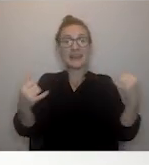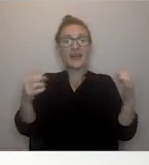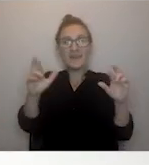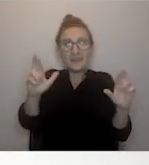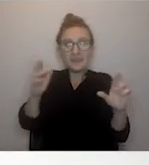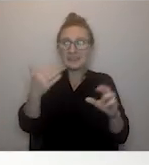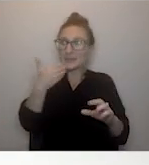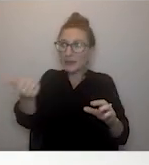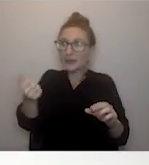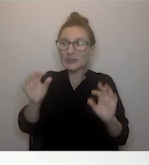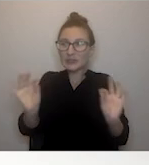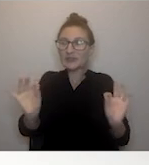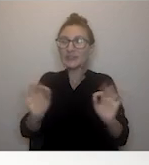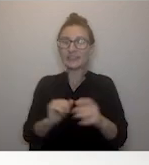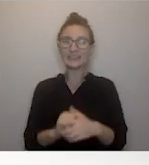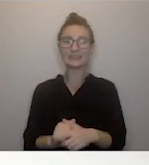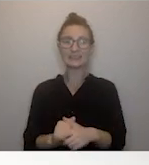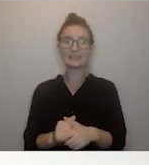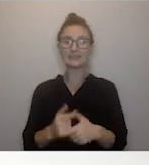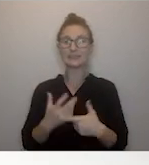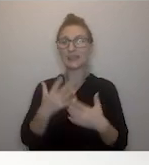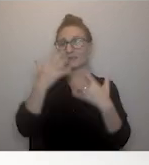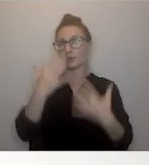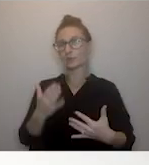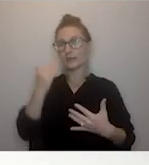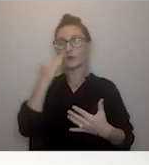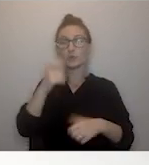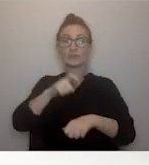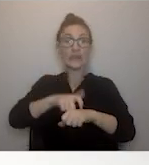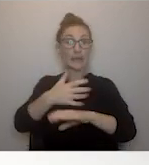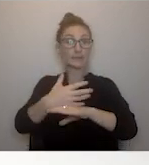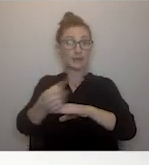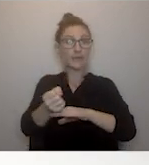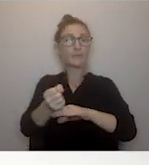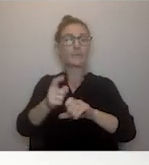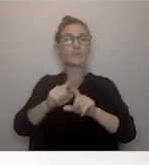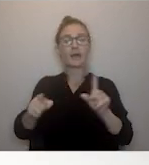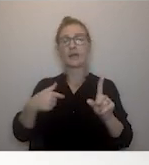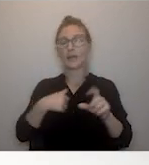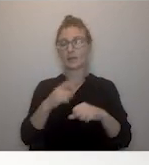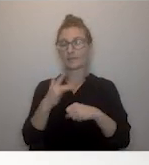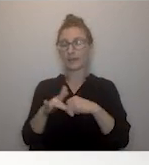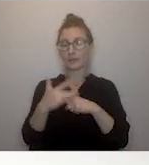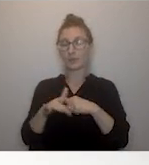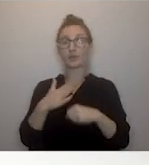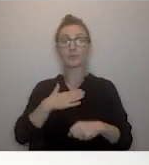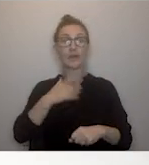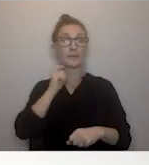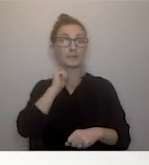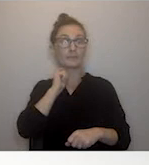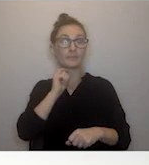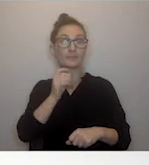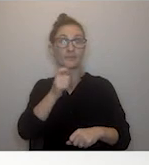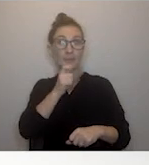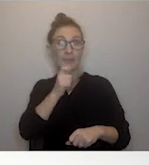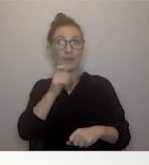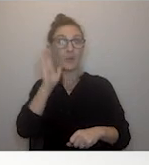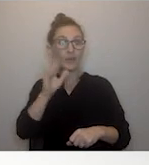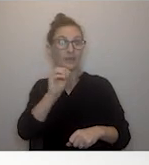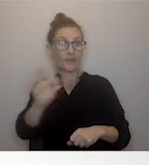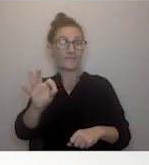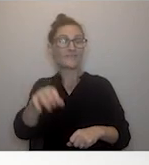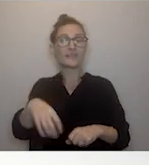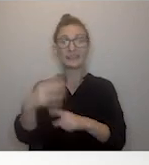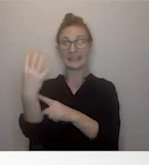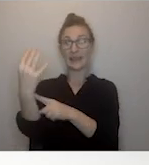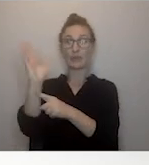beginning, but now hopefully things are better. And unfortunately, I know my time is up for today, but I am available. My mic's going to get turned